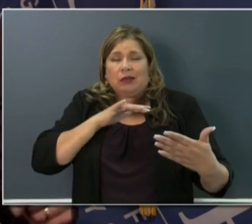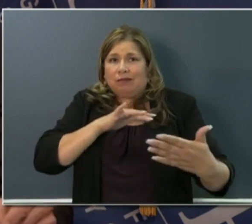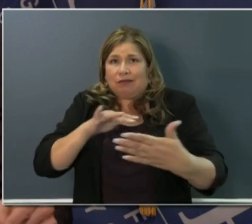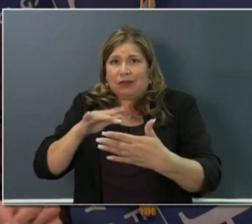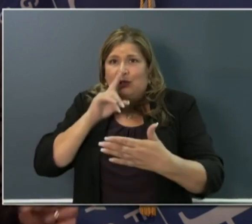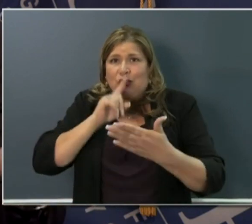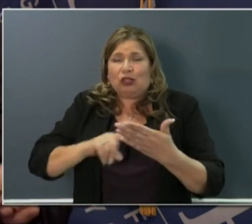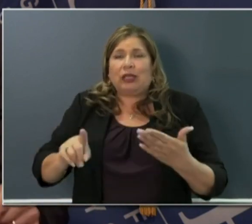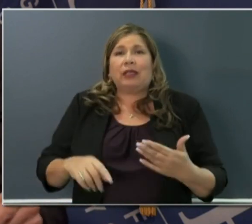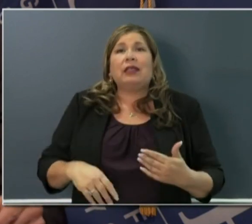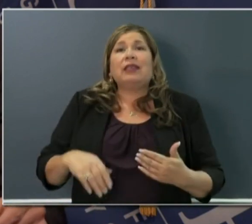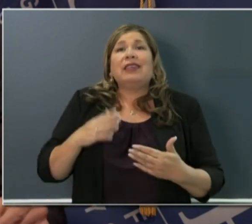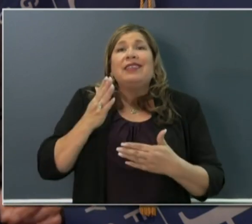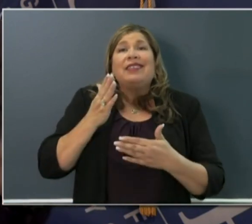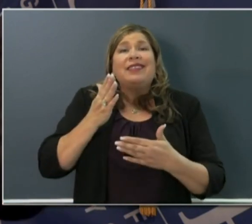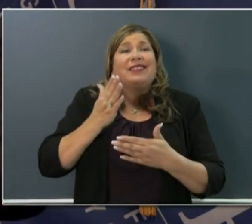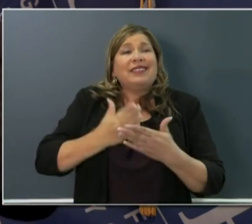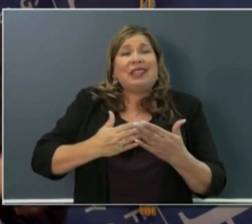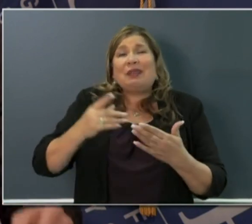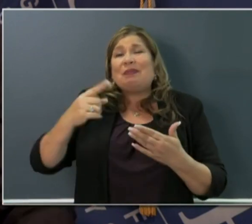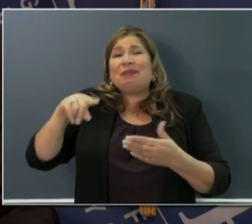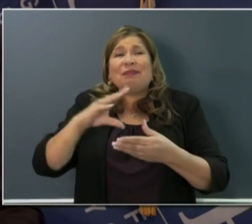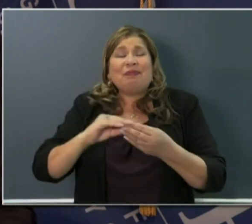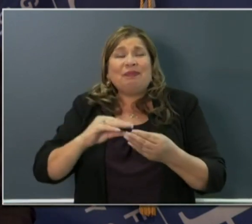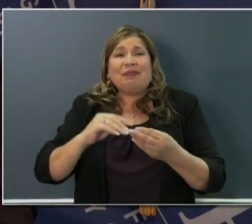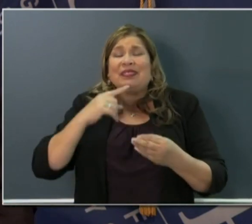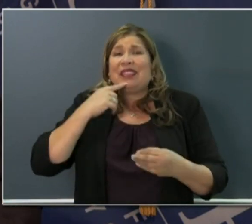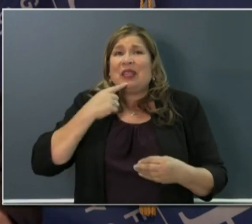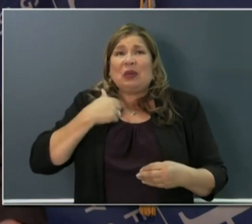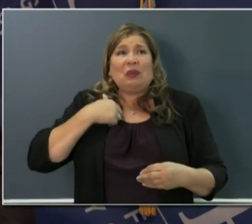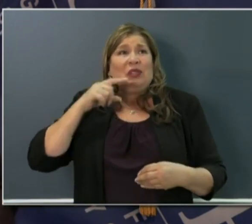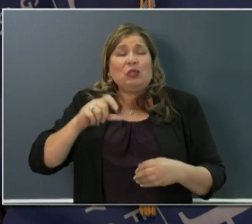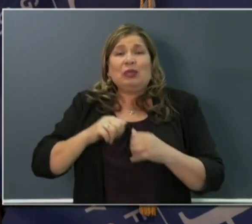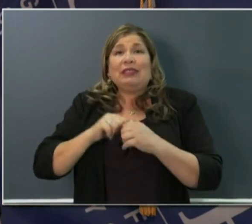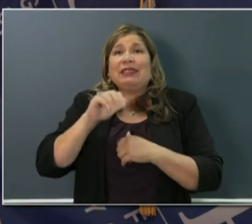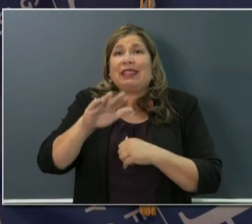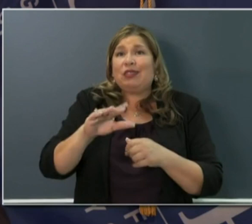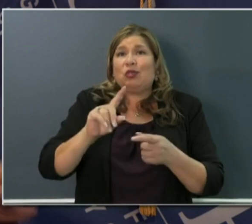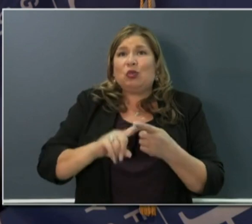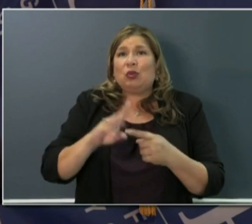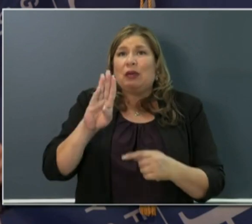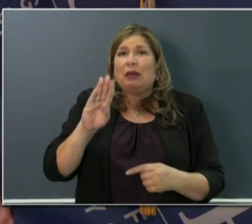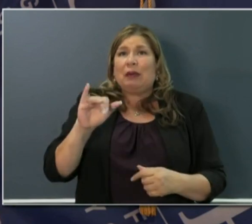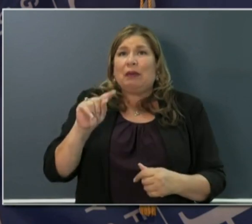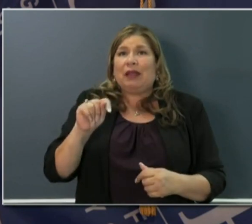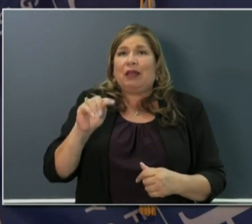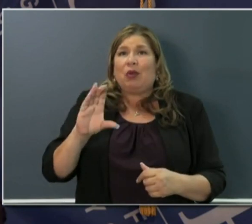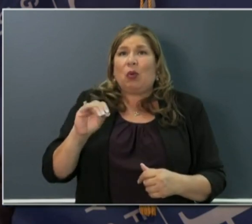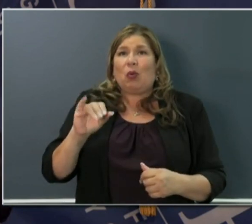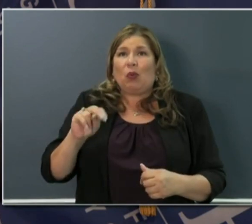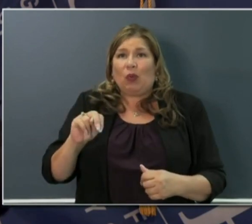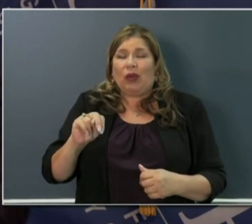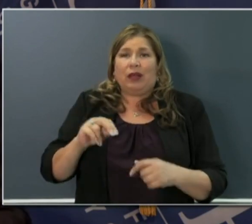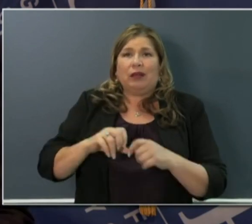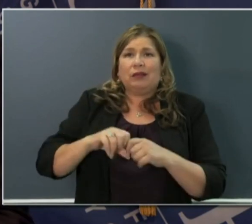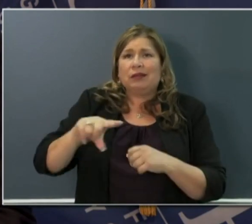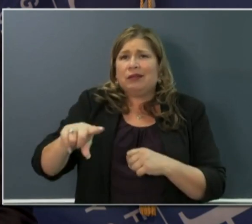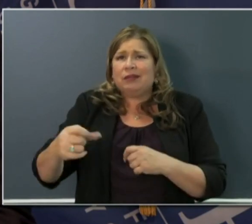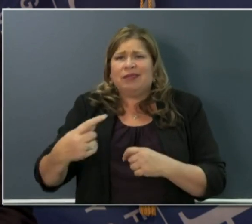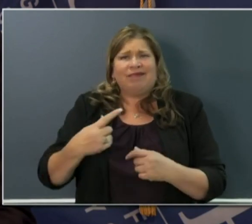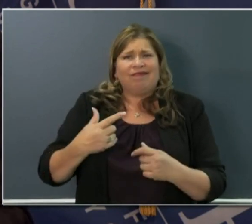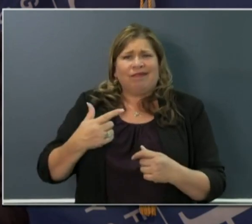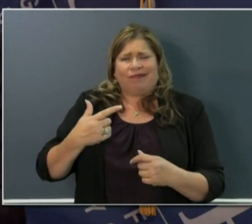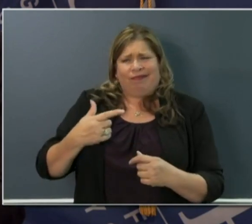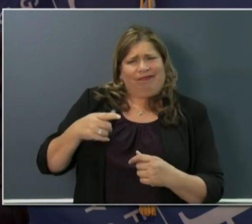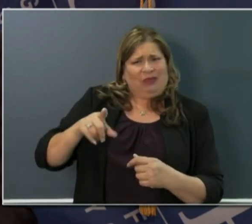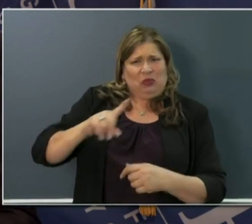of Bitcoin in advance to get some materials before they can send them, and questionable activities like